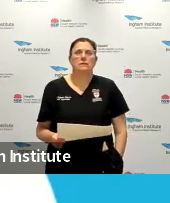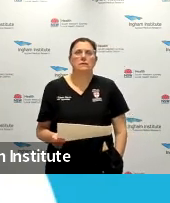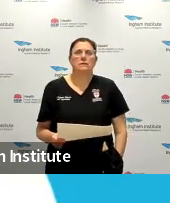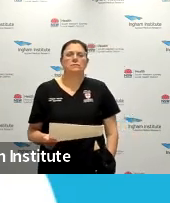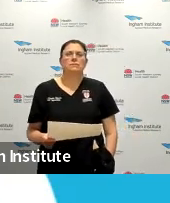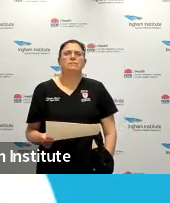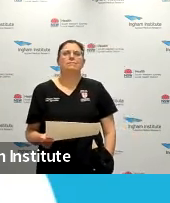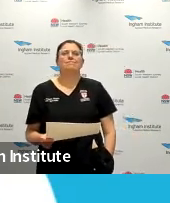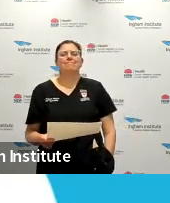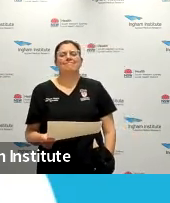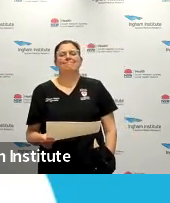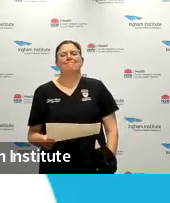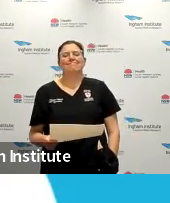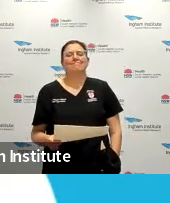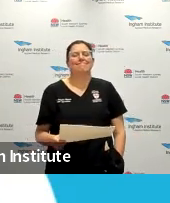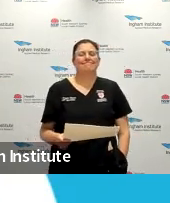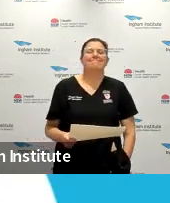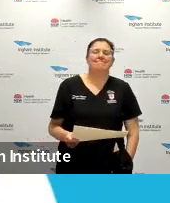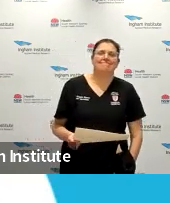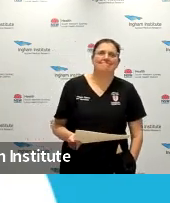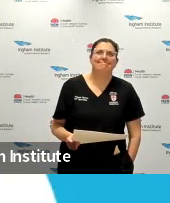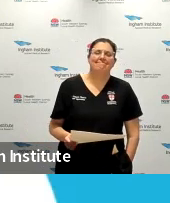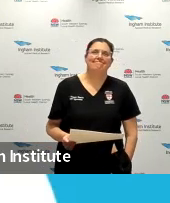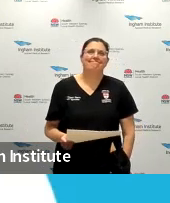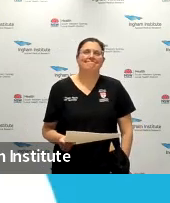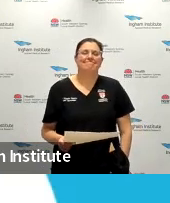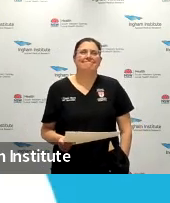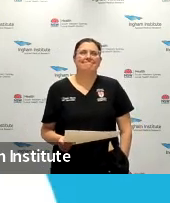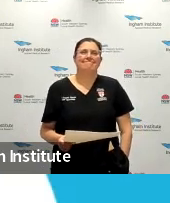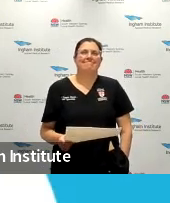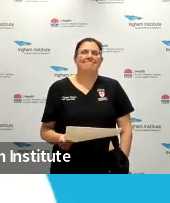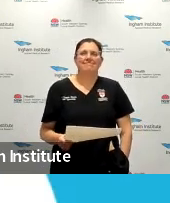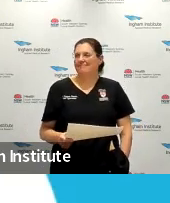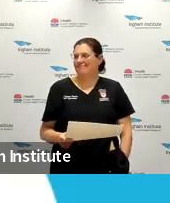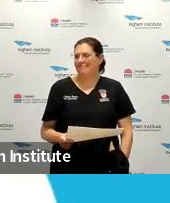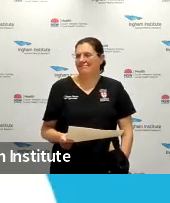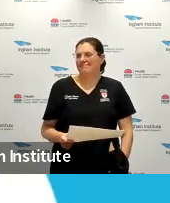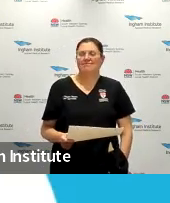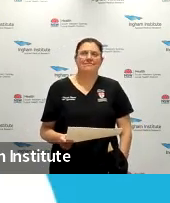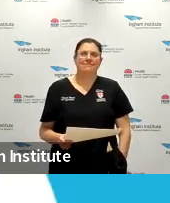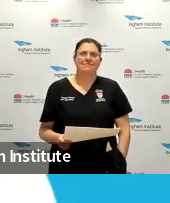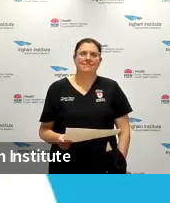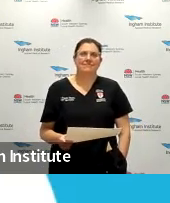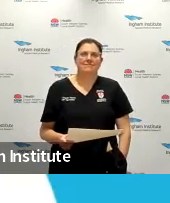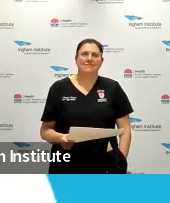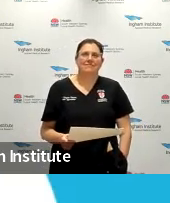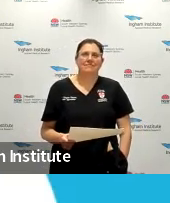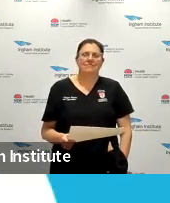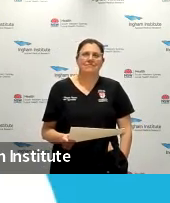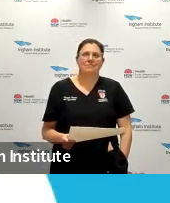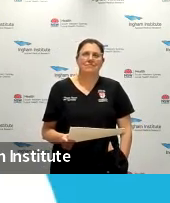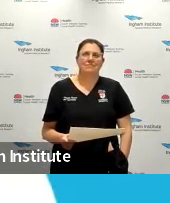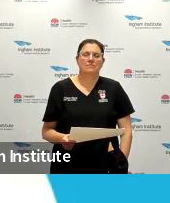your Pfizer and your Moderna vaccine in a fridge, so that they're adequately stored. We wanted to get around the issues of